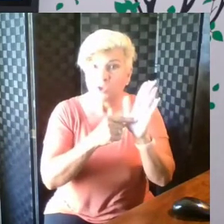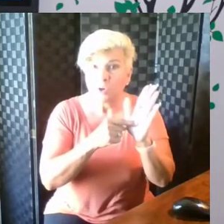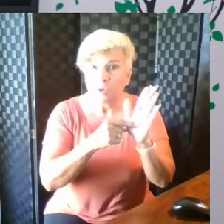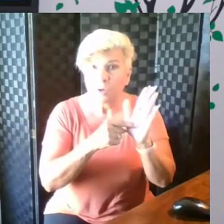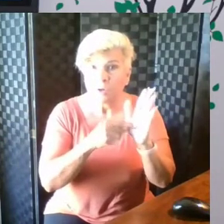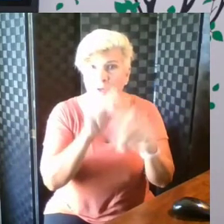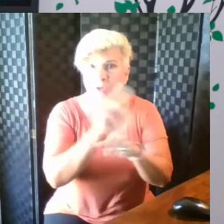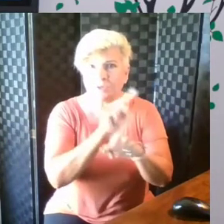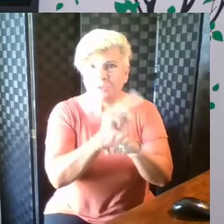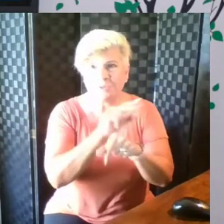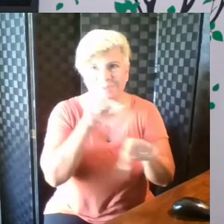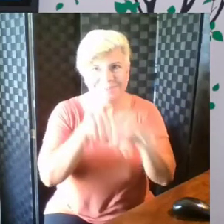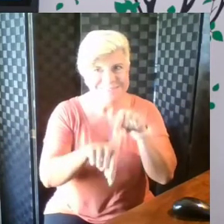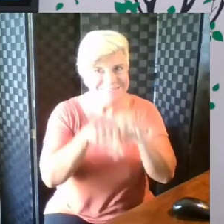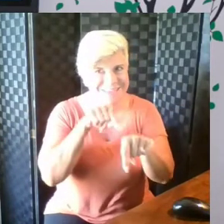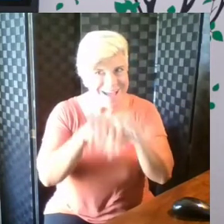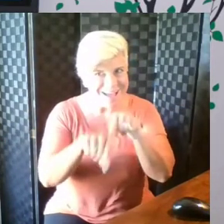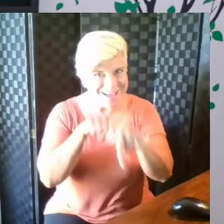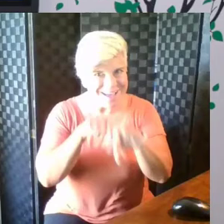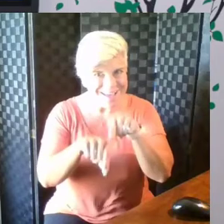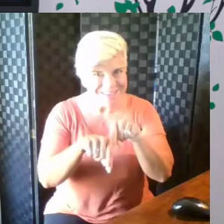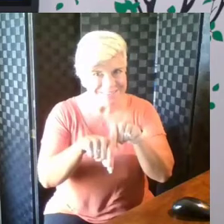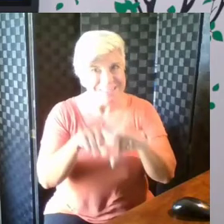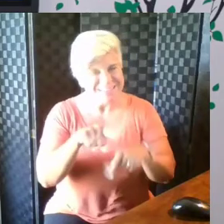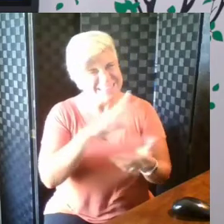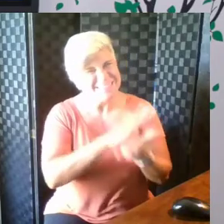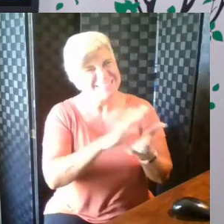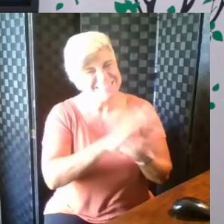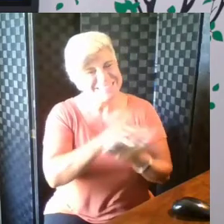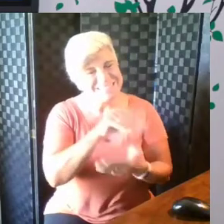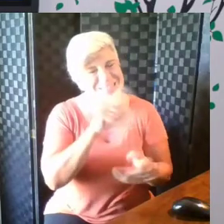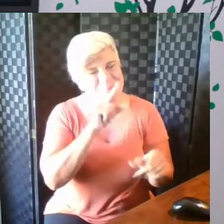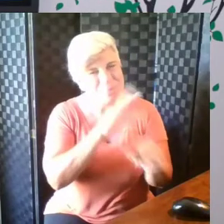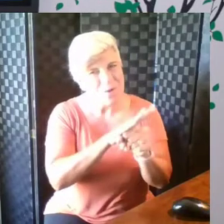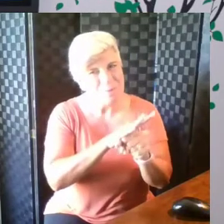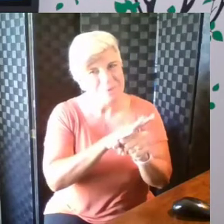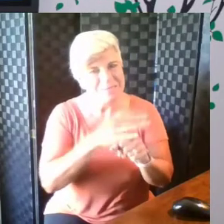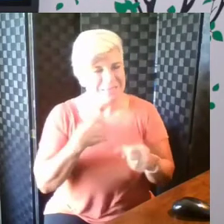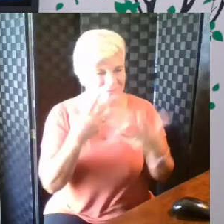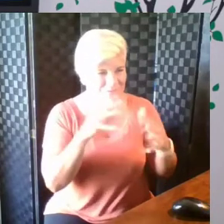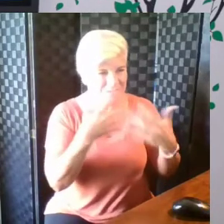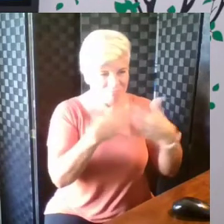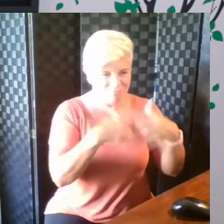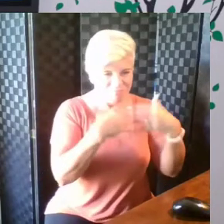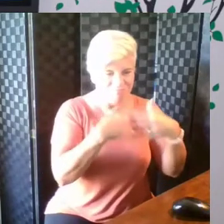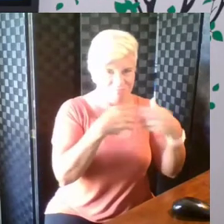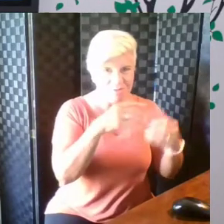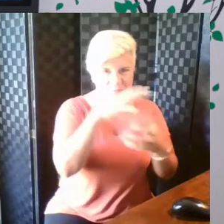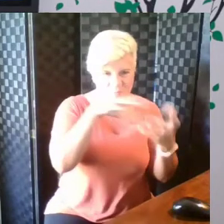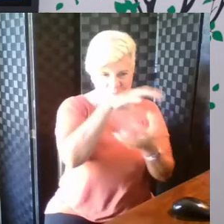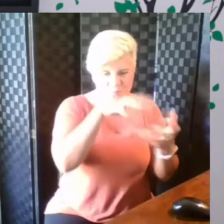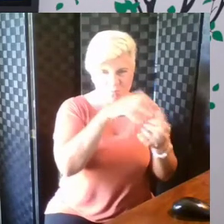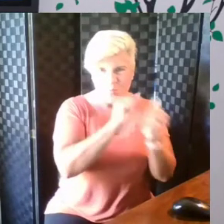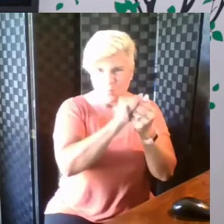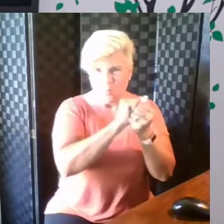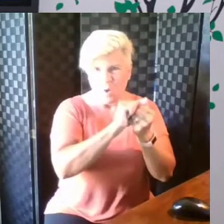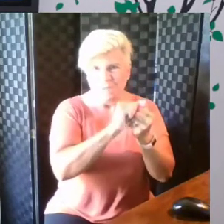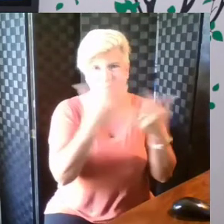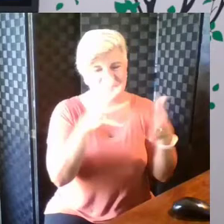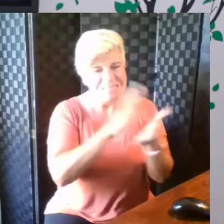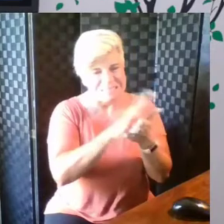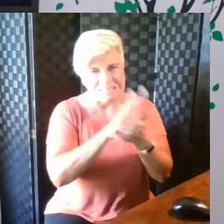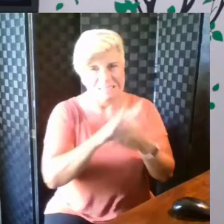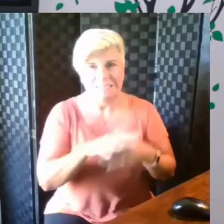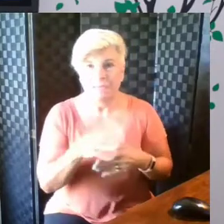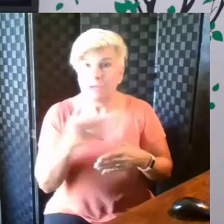use some laundry. Now, I promise these socks are clean. I took them out of our laundry and then pulled them apart for this activity. So I'm going to show you with socks how you could do this because